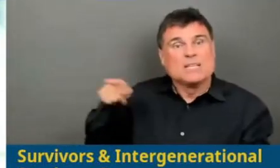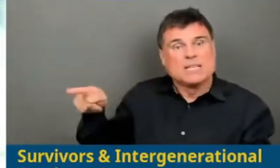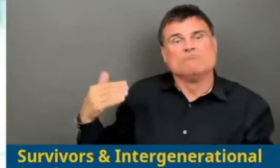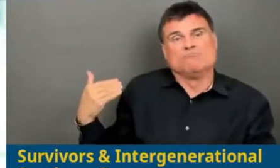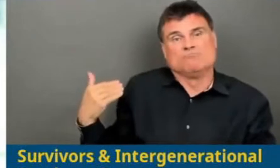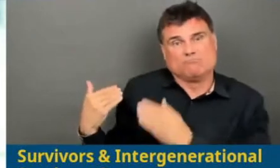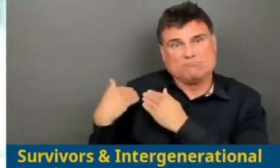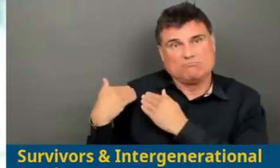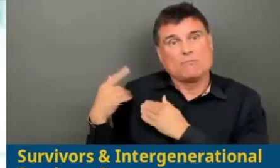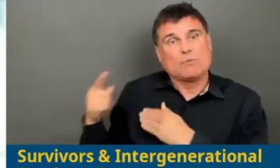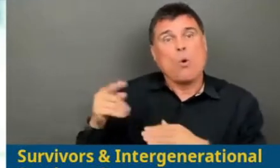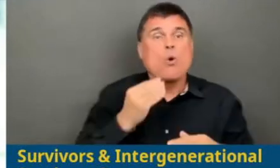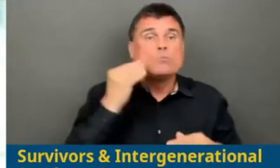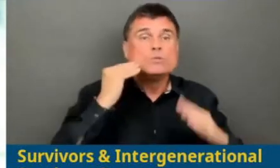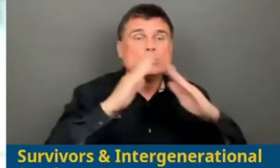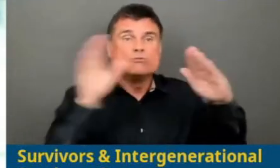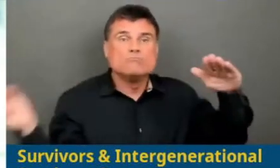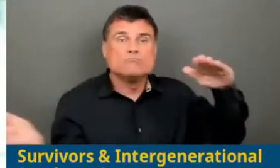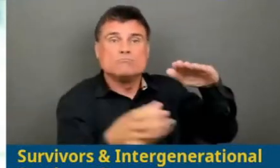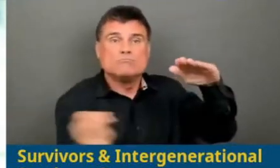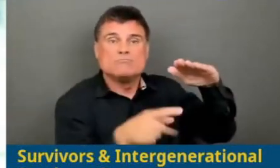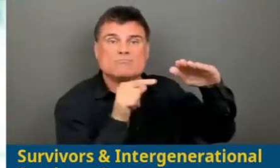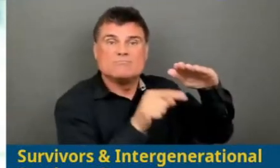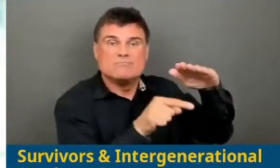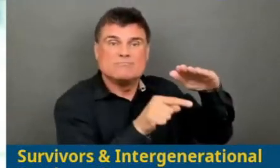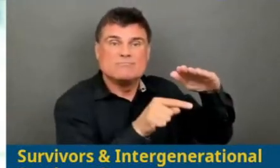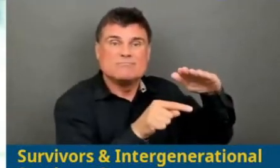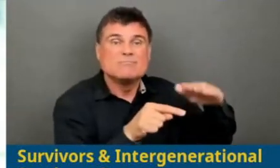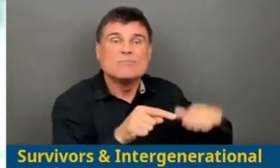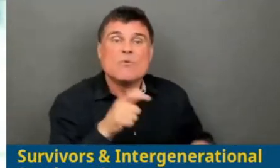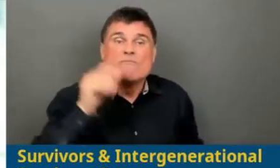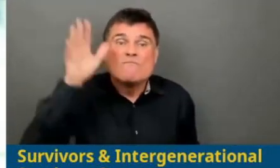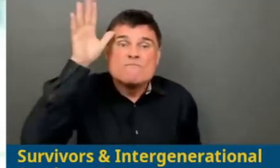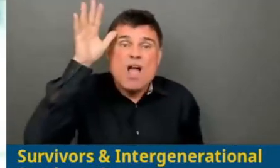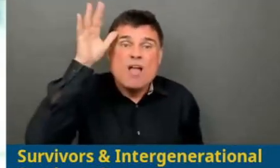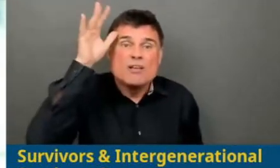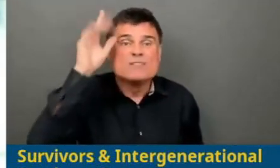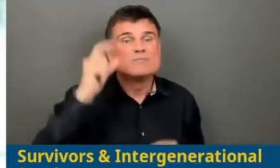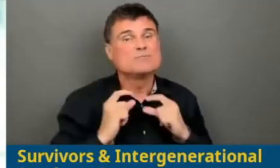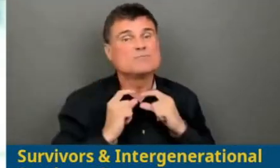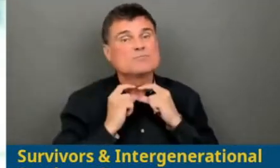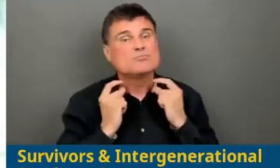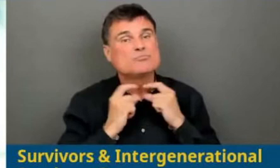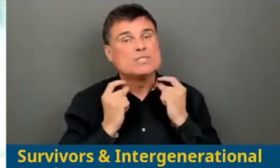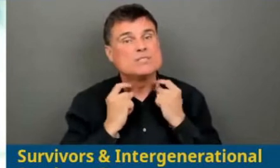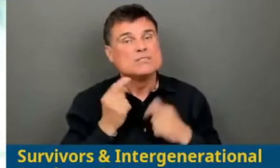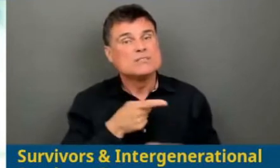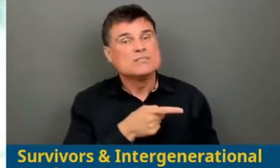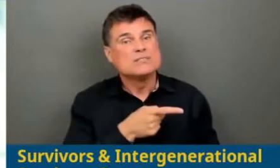that priests fathered, brought them home to their loved ones.